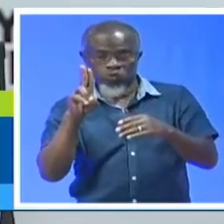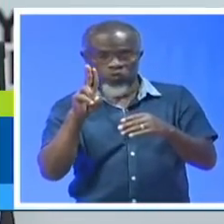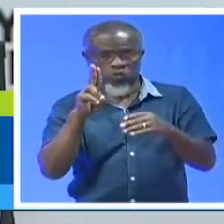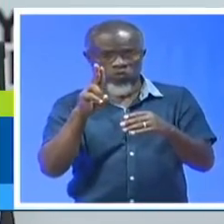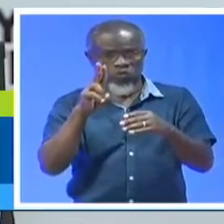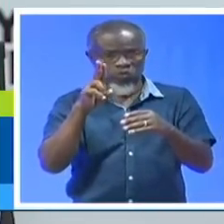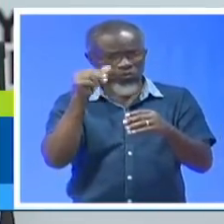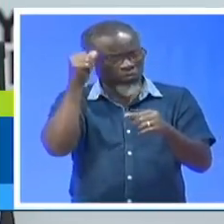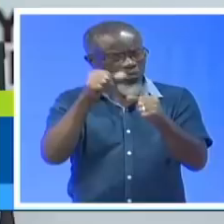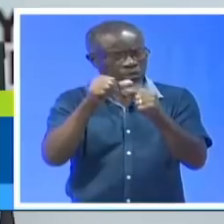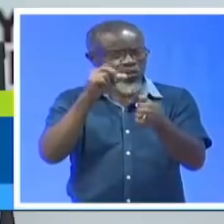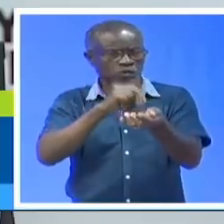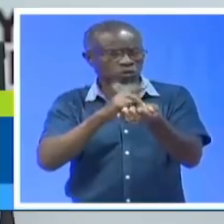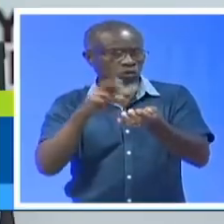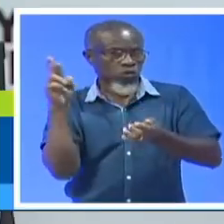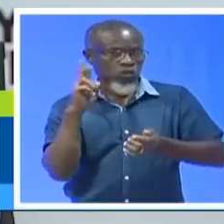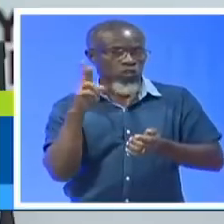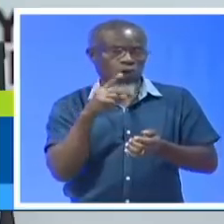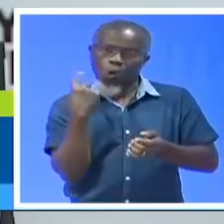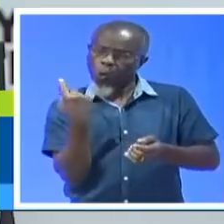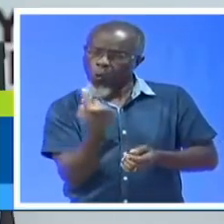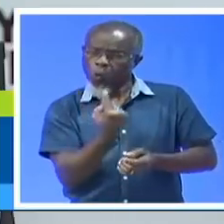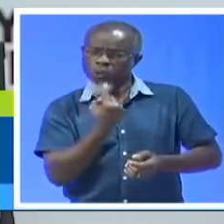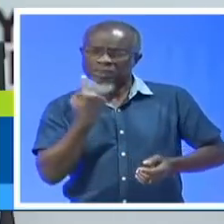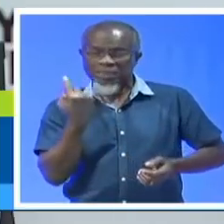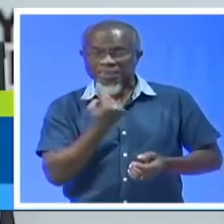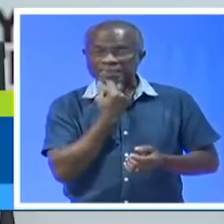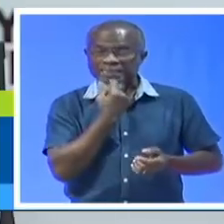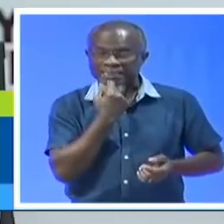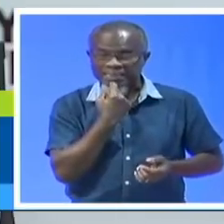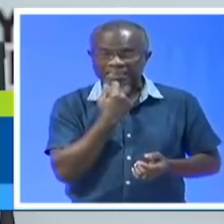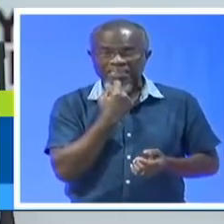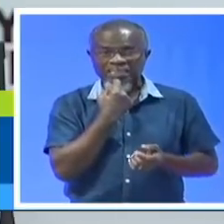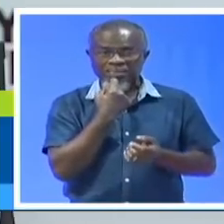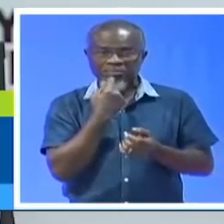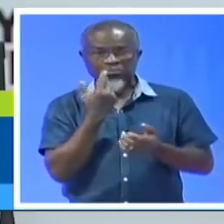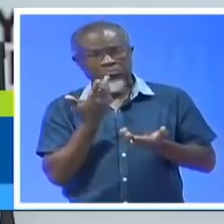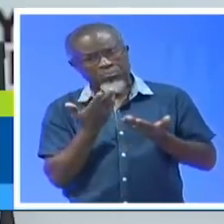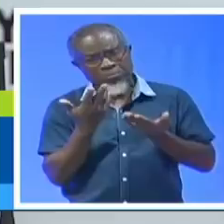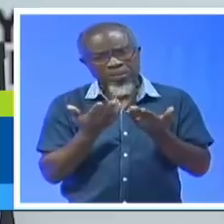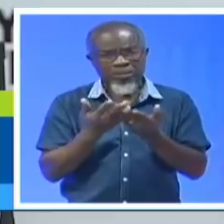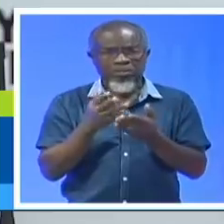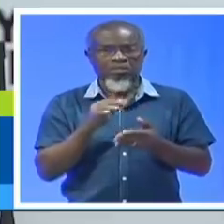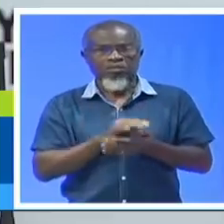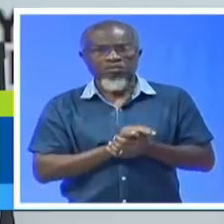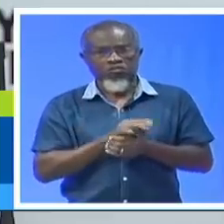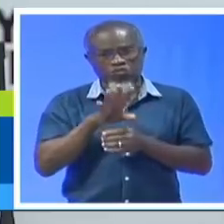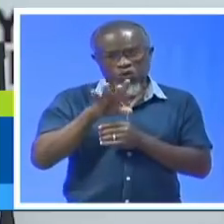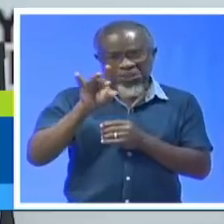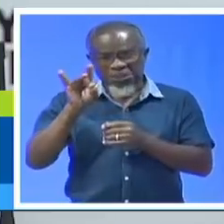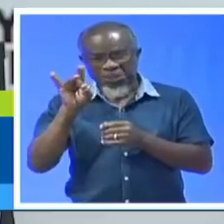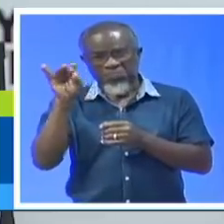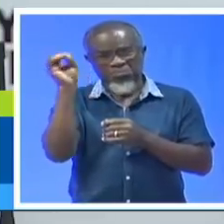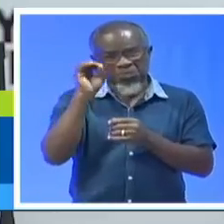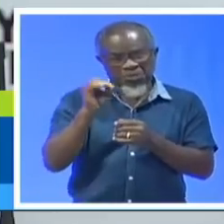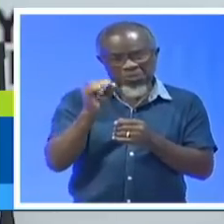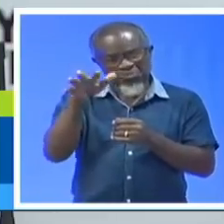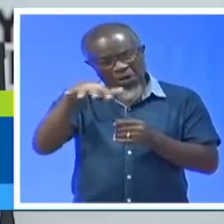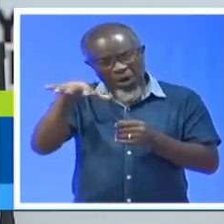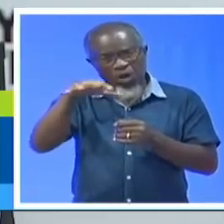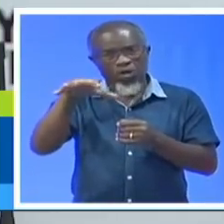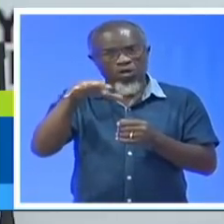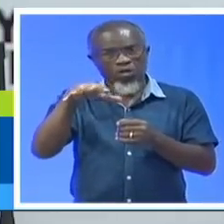to 90%, 95%. They have not reached 100%, and what we did, we reported to the country